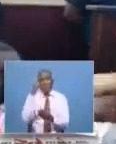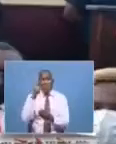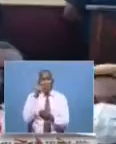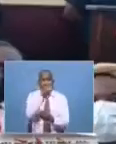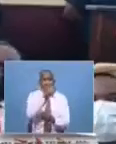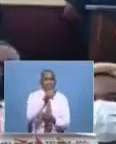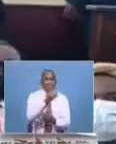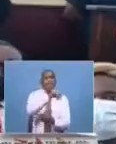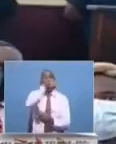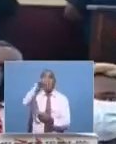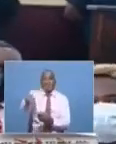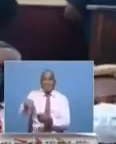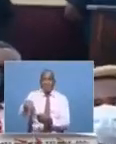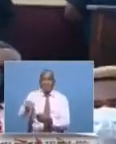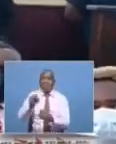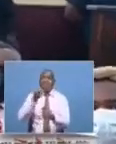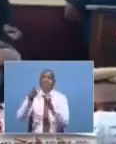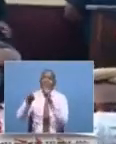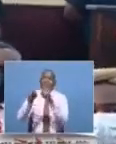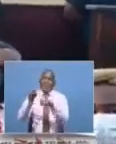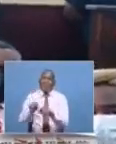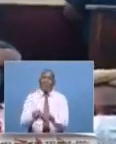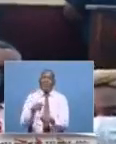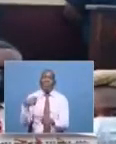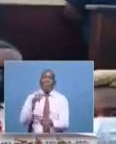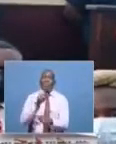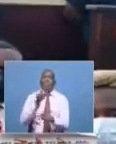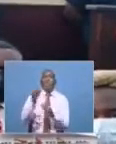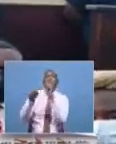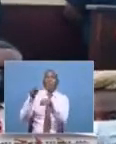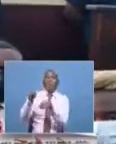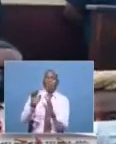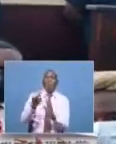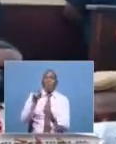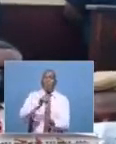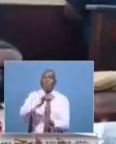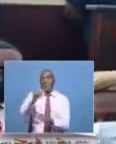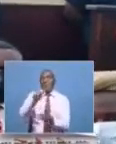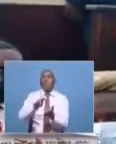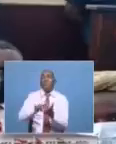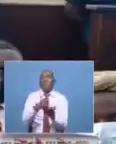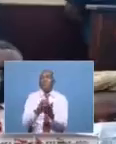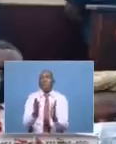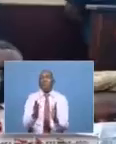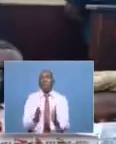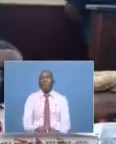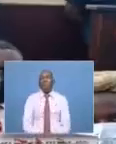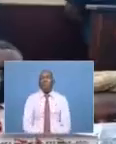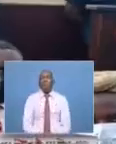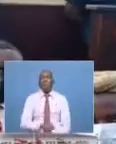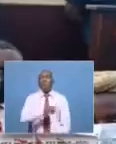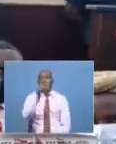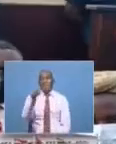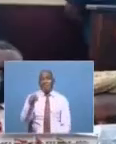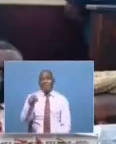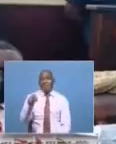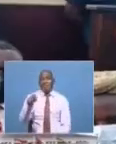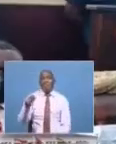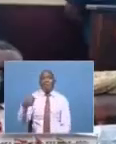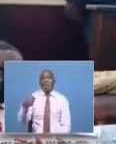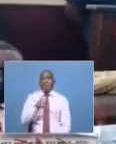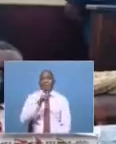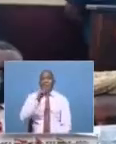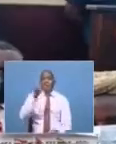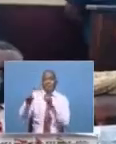ruling that she should testify and therefore be subject to cross-examination.